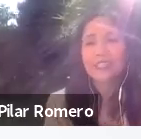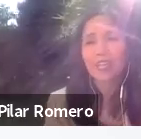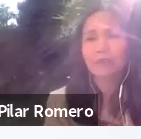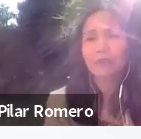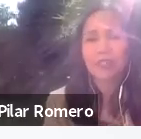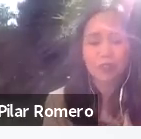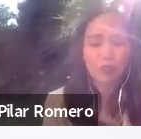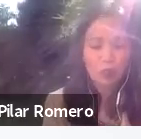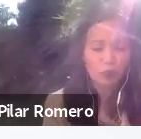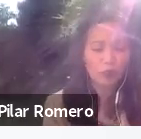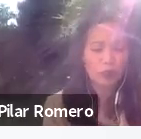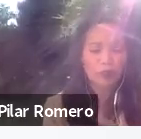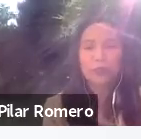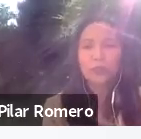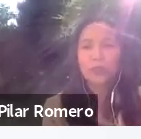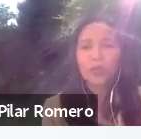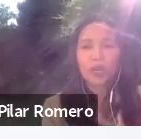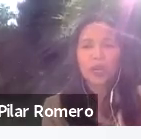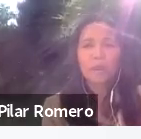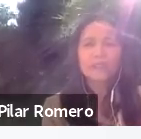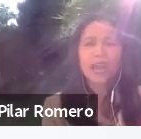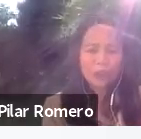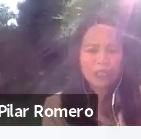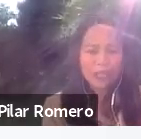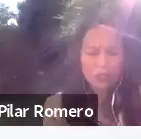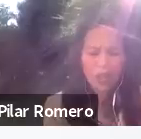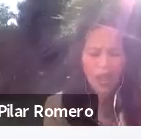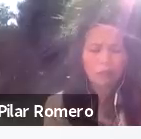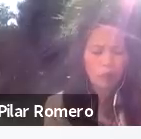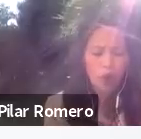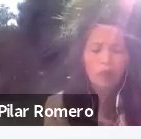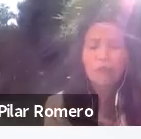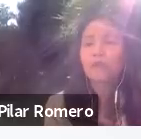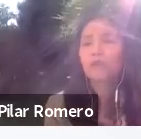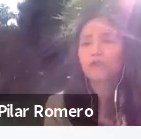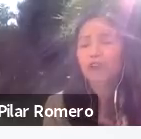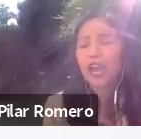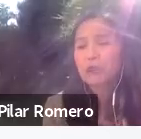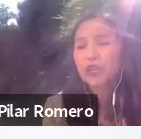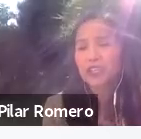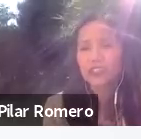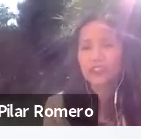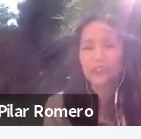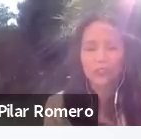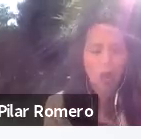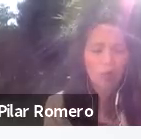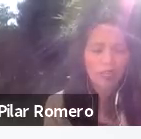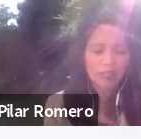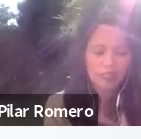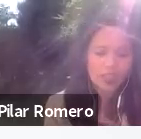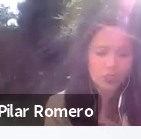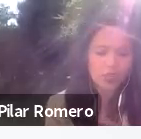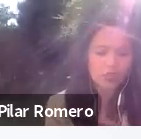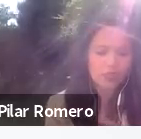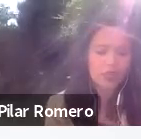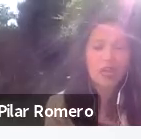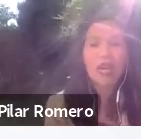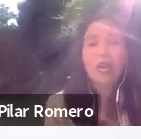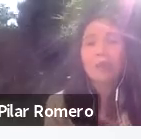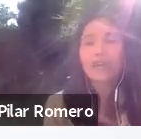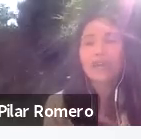widely accepted truth. But I would like to add more vibrance to our